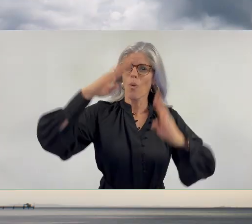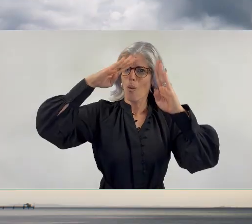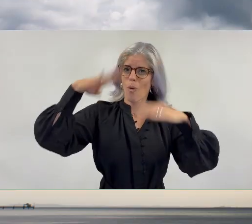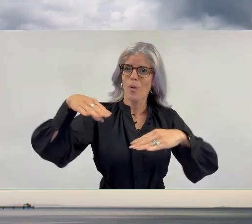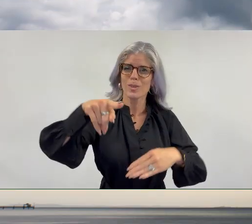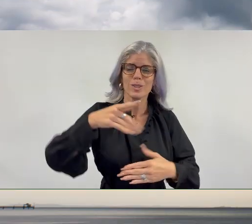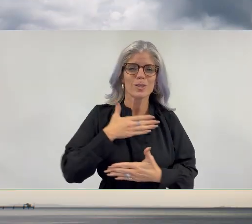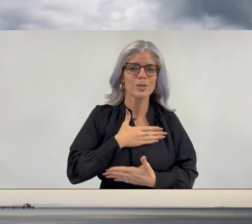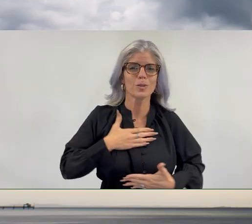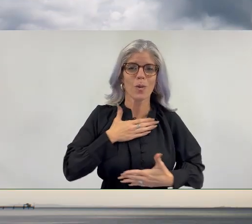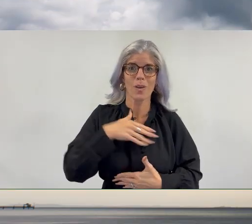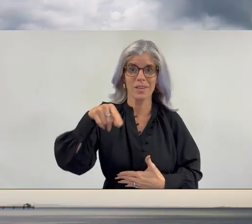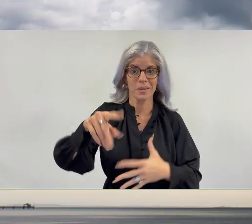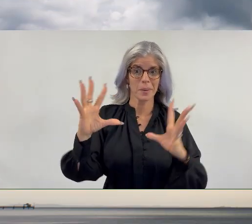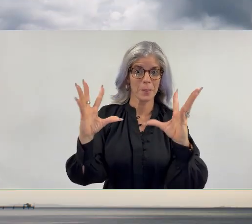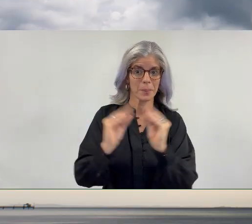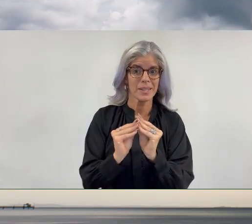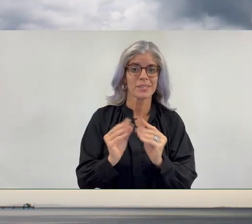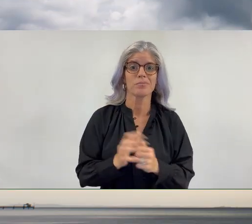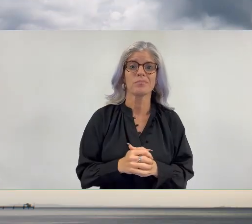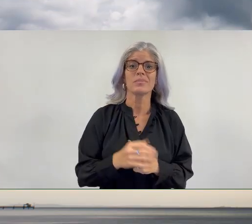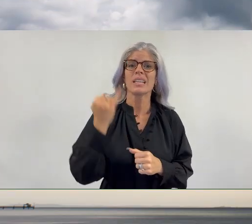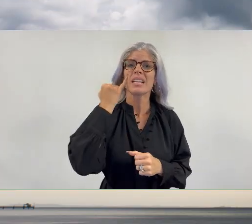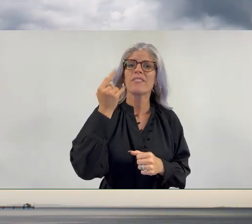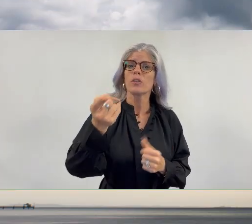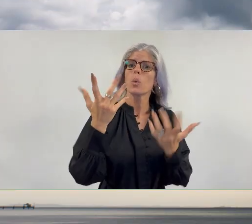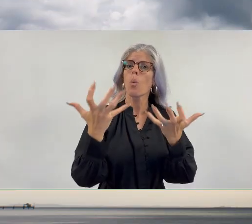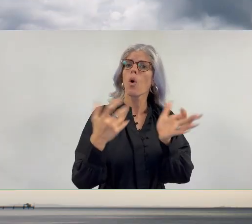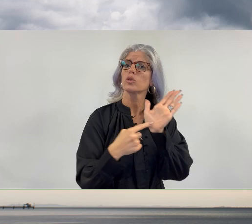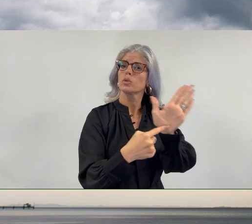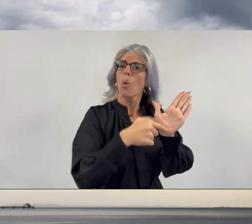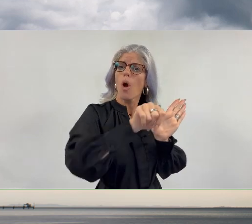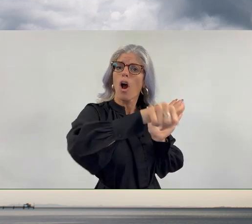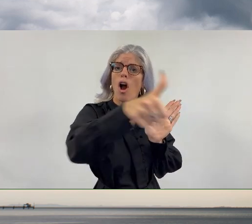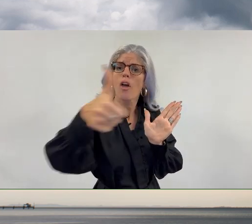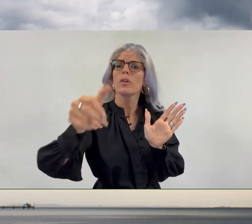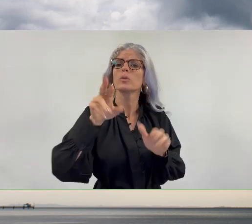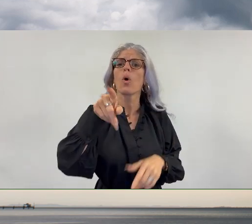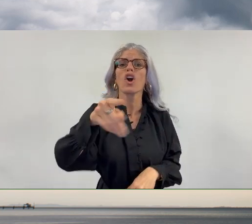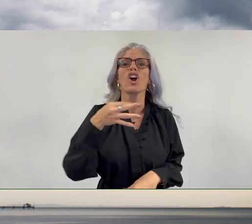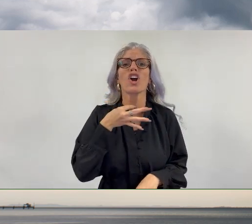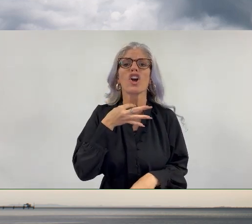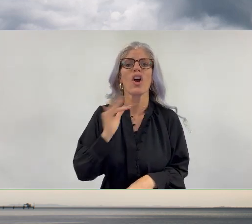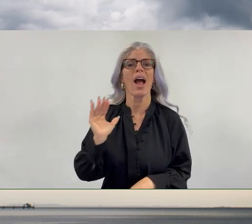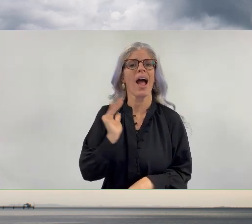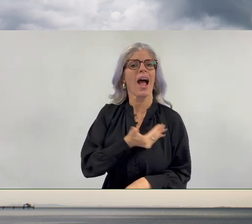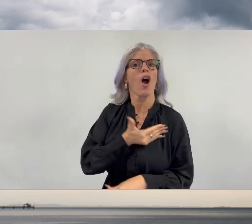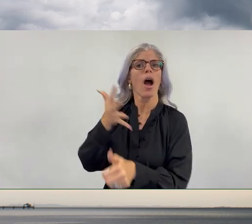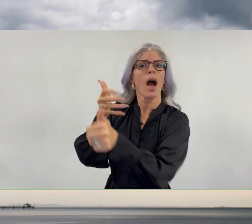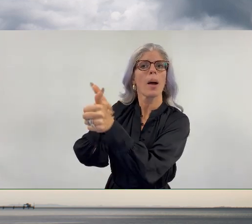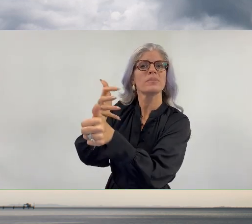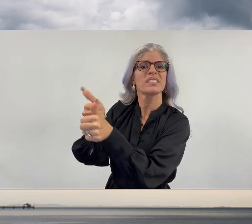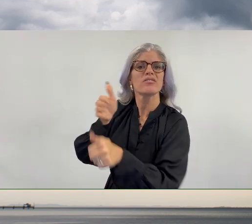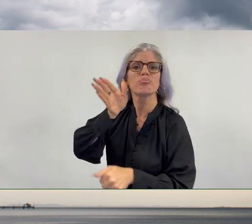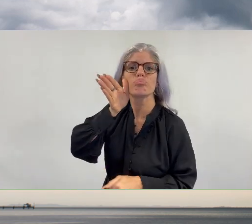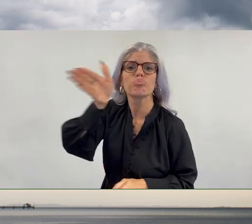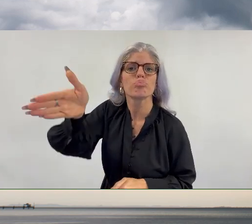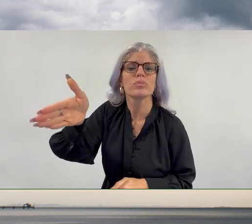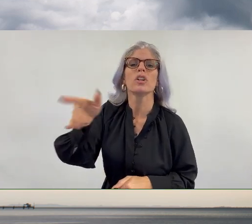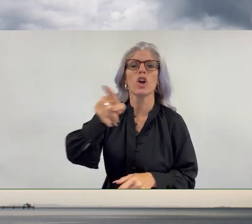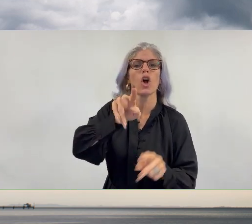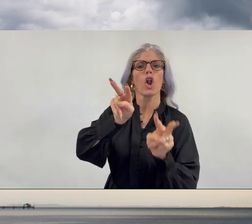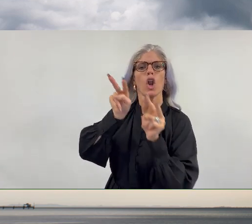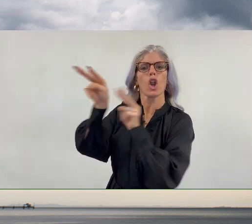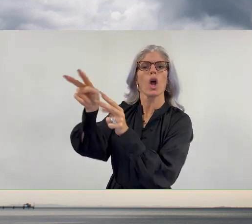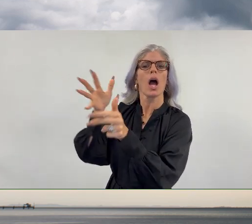We hope you've enjoyed this briefing. If you'd like to recommend this presentation to others or want to check in for future updates, please see the updated